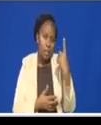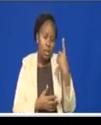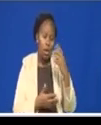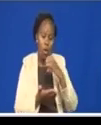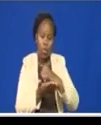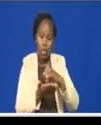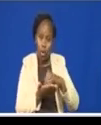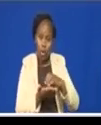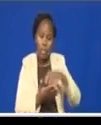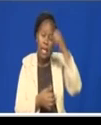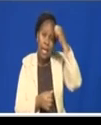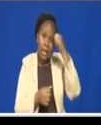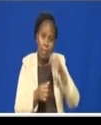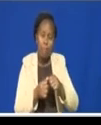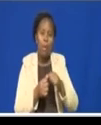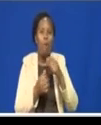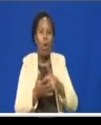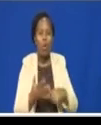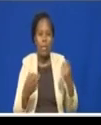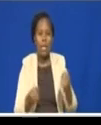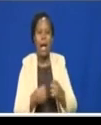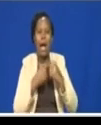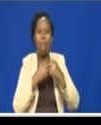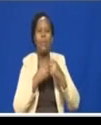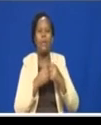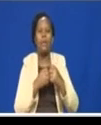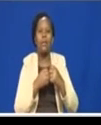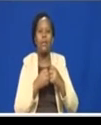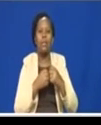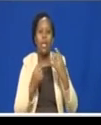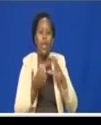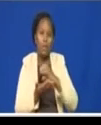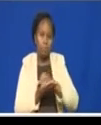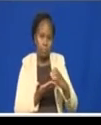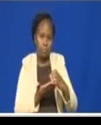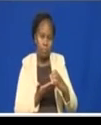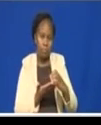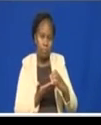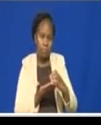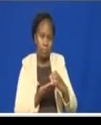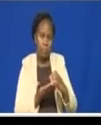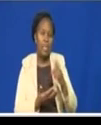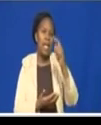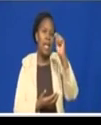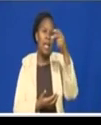and remember the events as they unfold in the text.